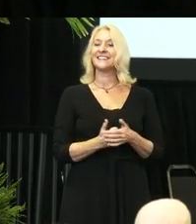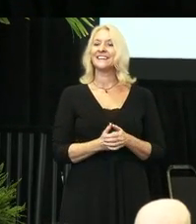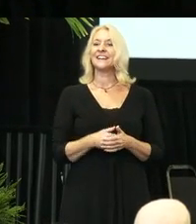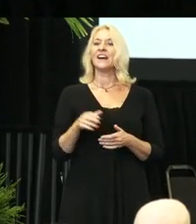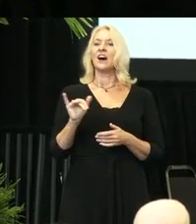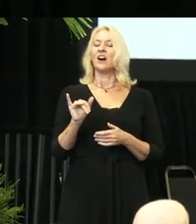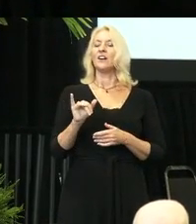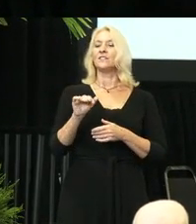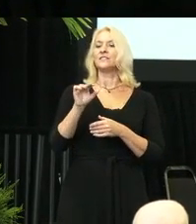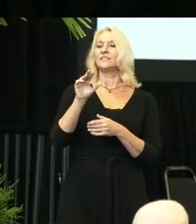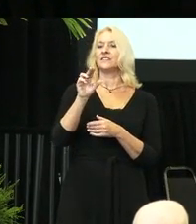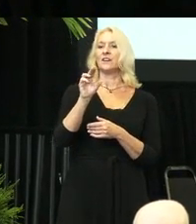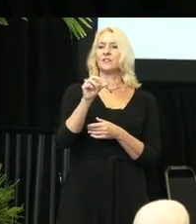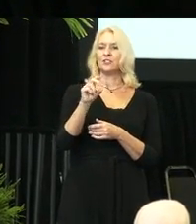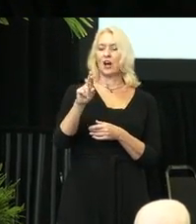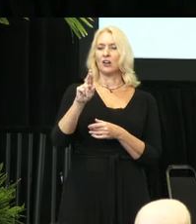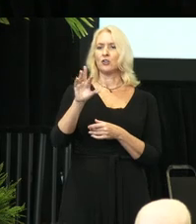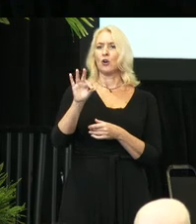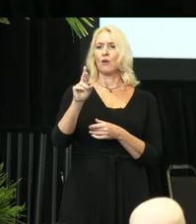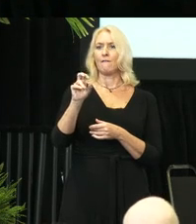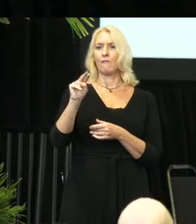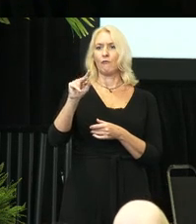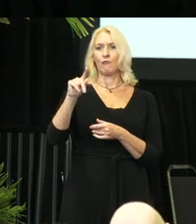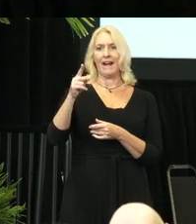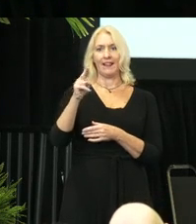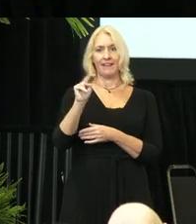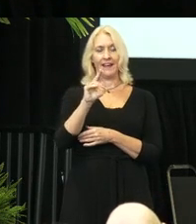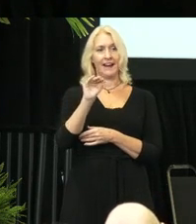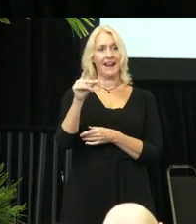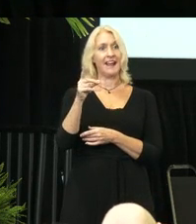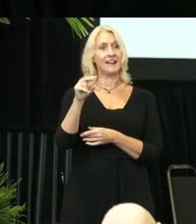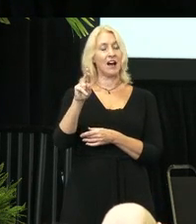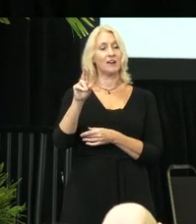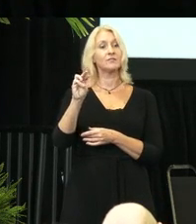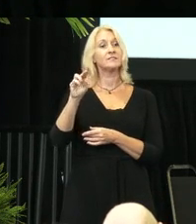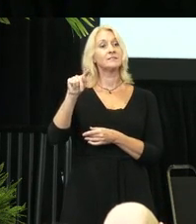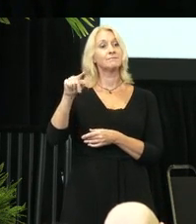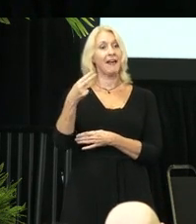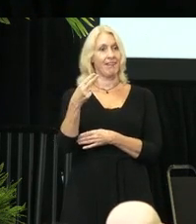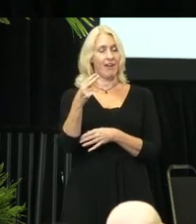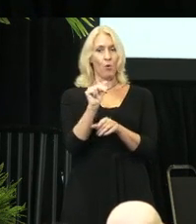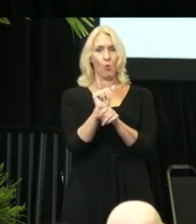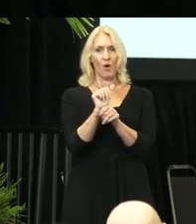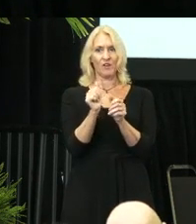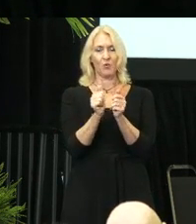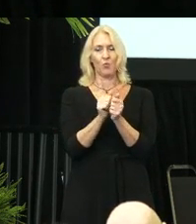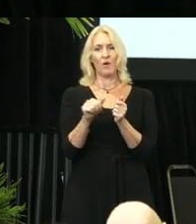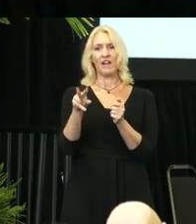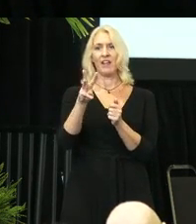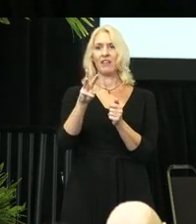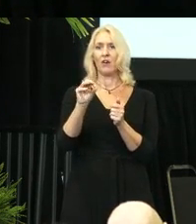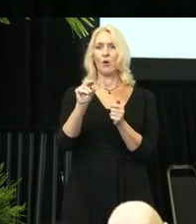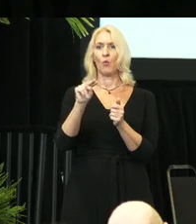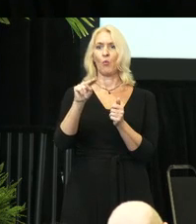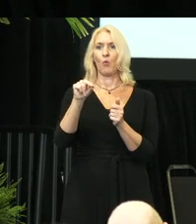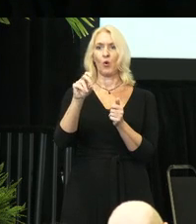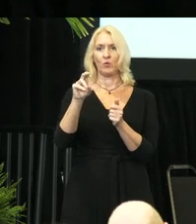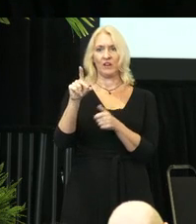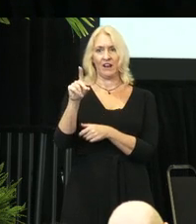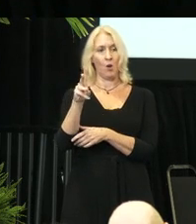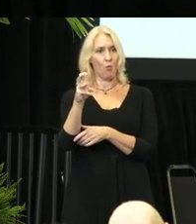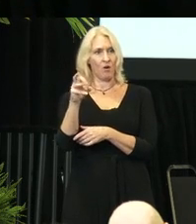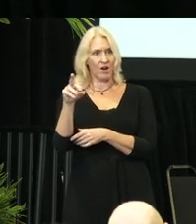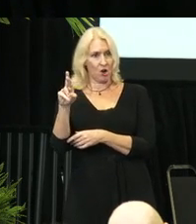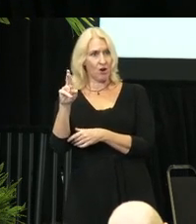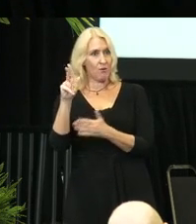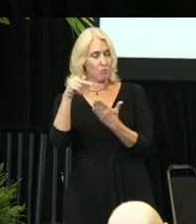and Dr. Jeff Smith and their work with the Wounded Warrior Project, raising money for the Healing Hands Dental Clinic,